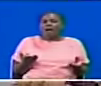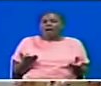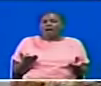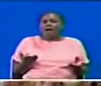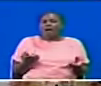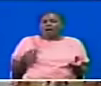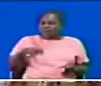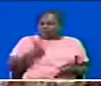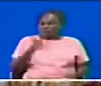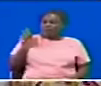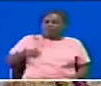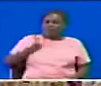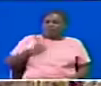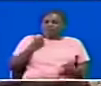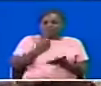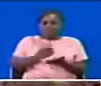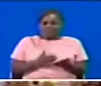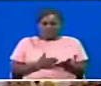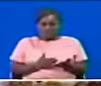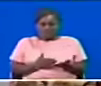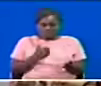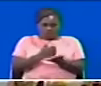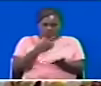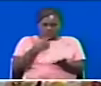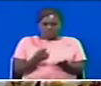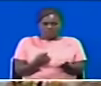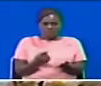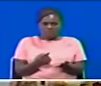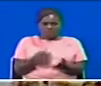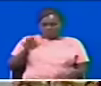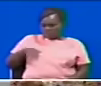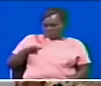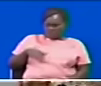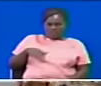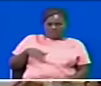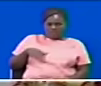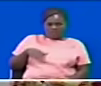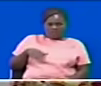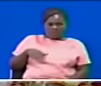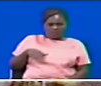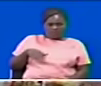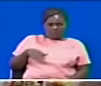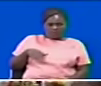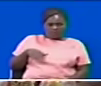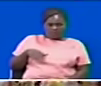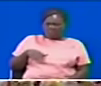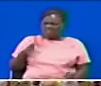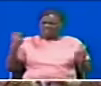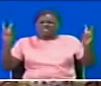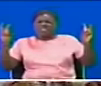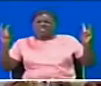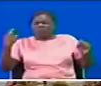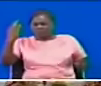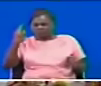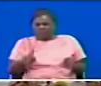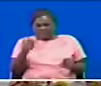in women. Yes. Some will even be very honest and they'll tell you, ah, this woman, ah, sweat. I don't. Those are issues. You might